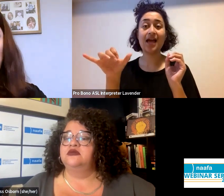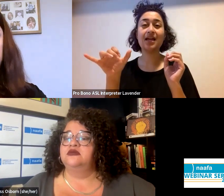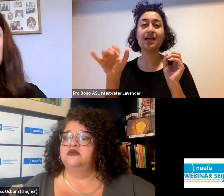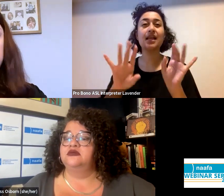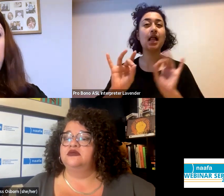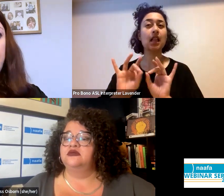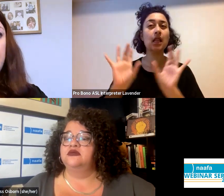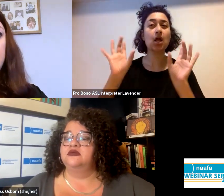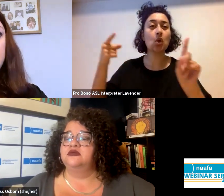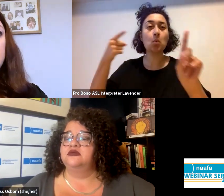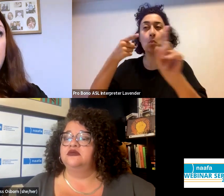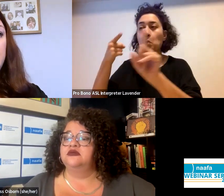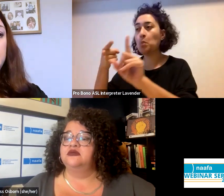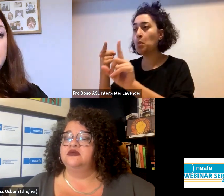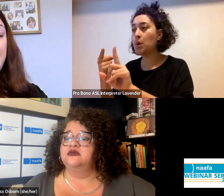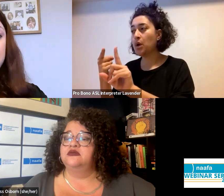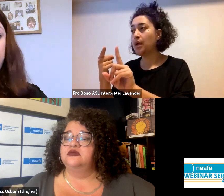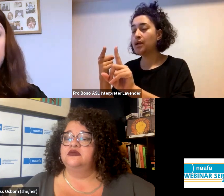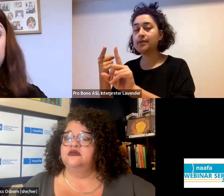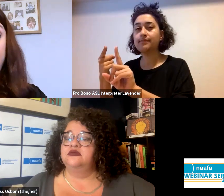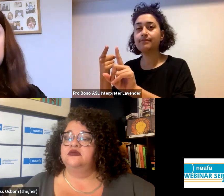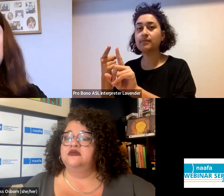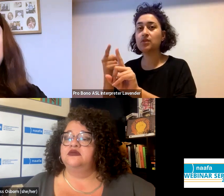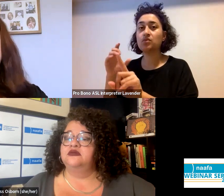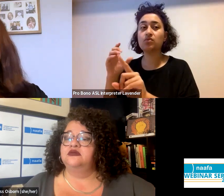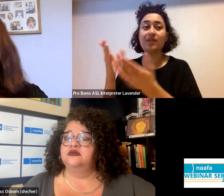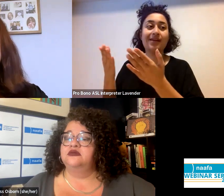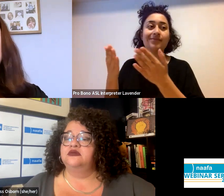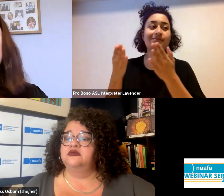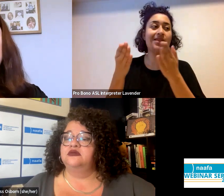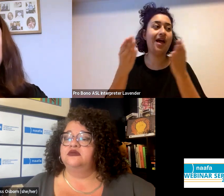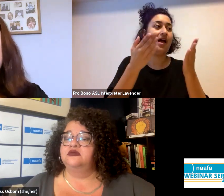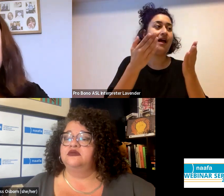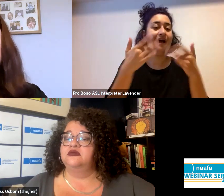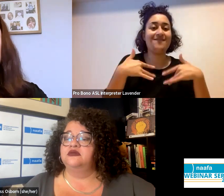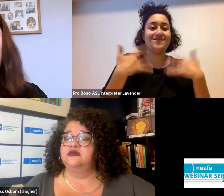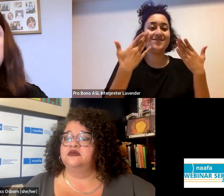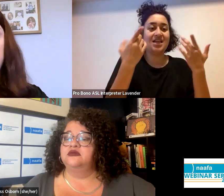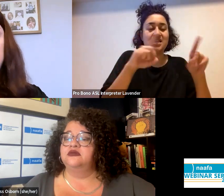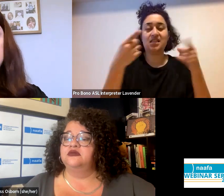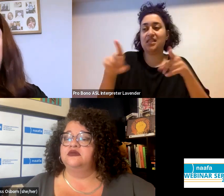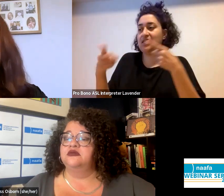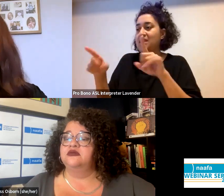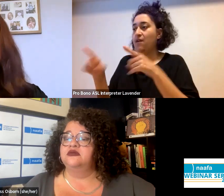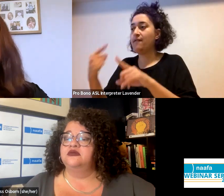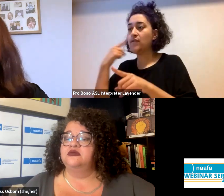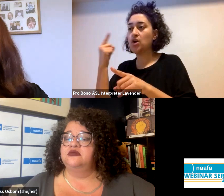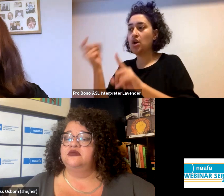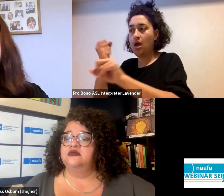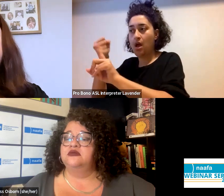clearly point to a cascade of events to cause somebody's death.